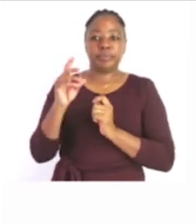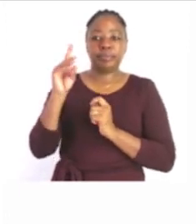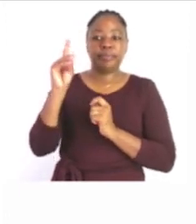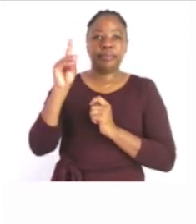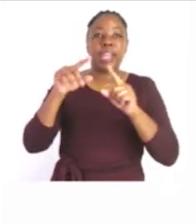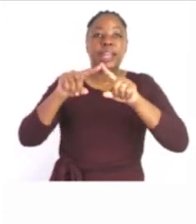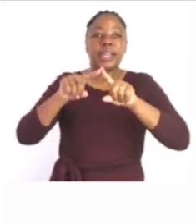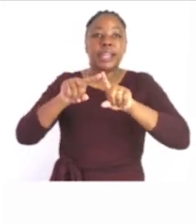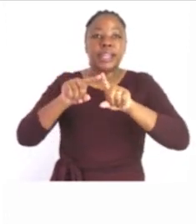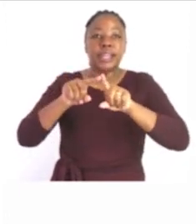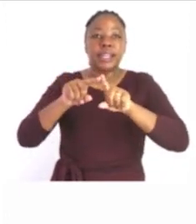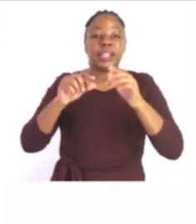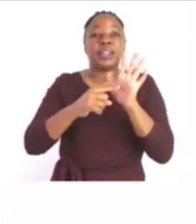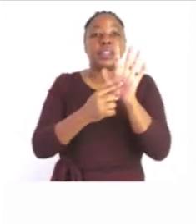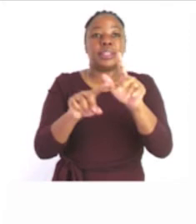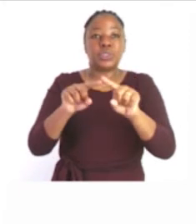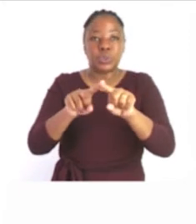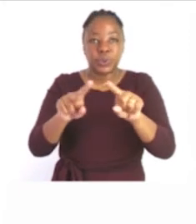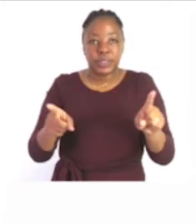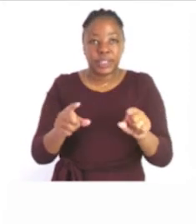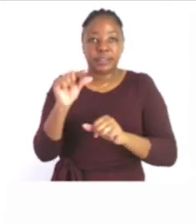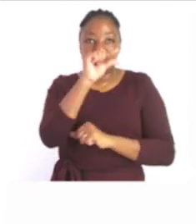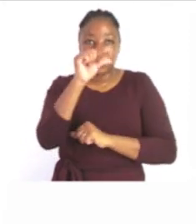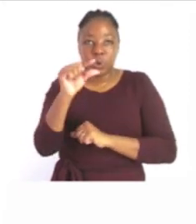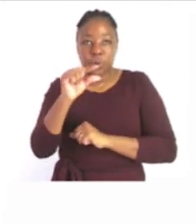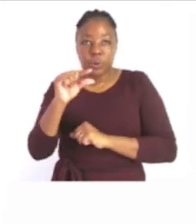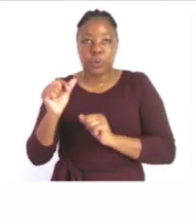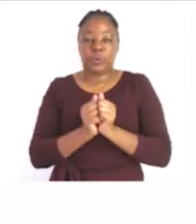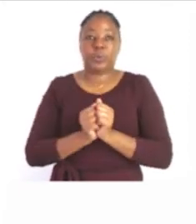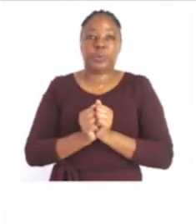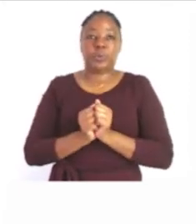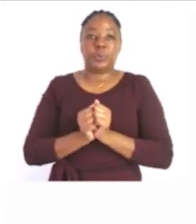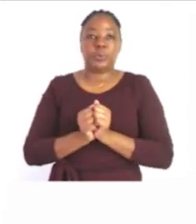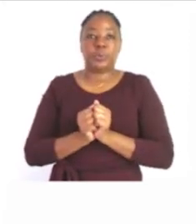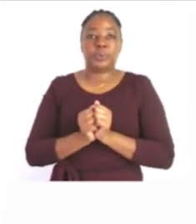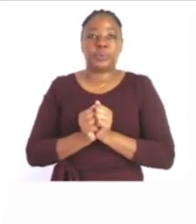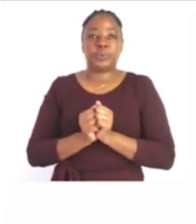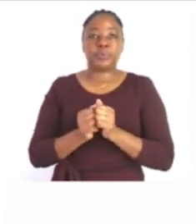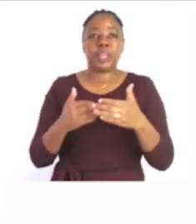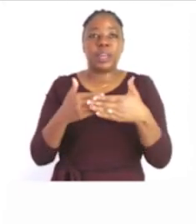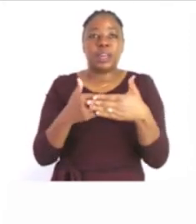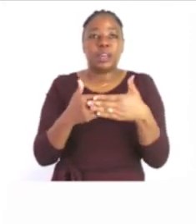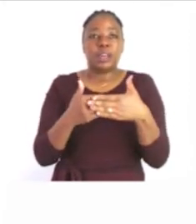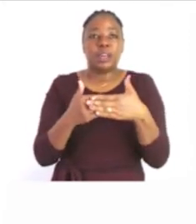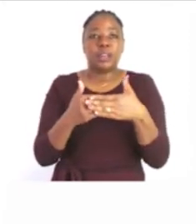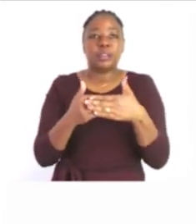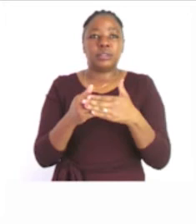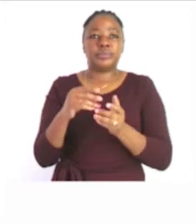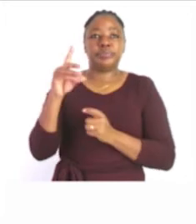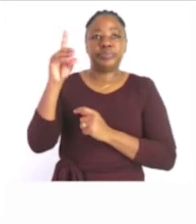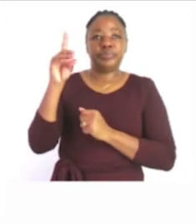there, and we are going to read them together. But before we do, it says digraphs are